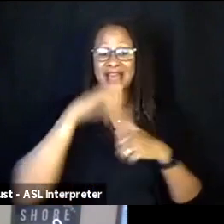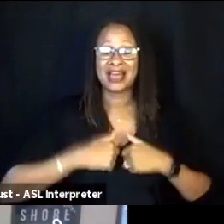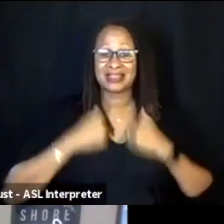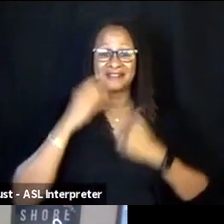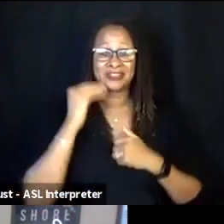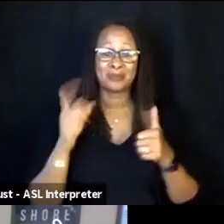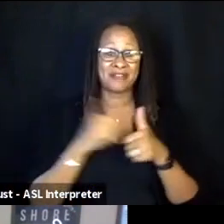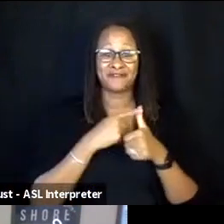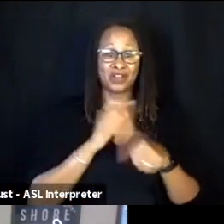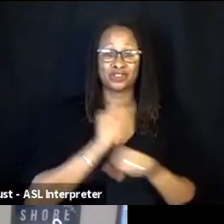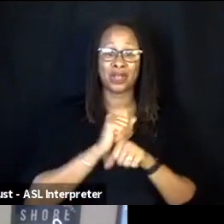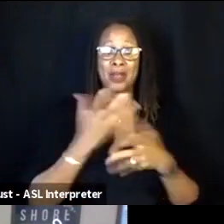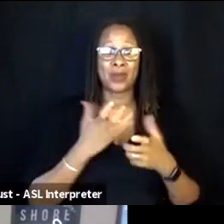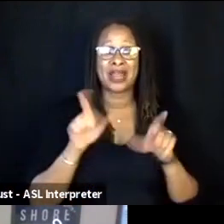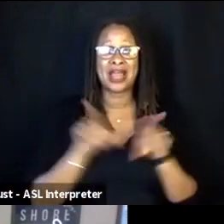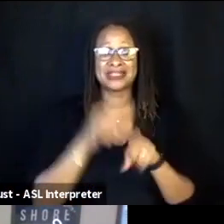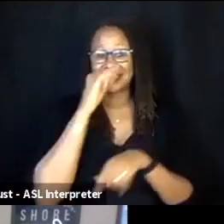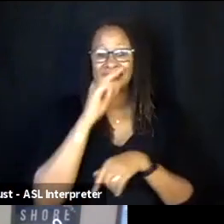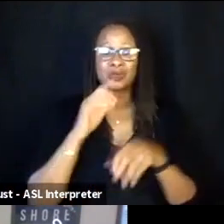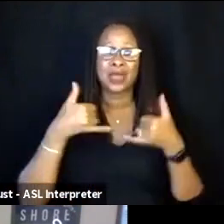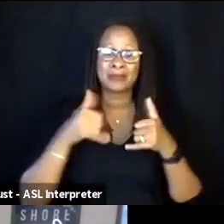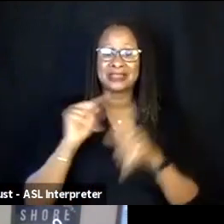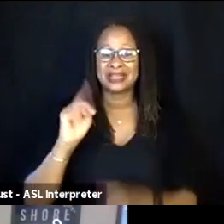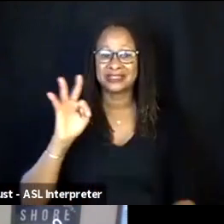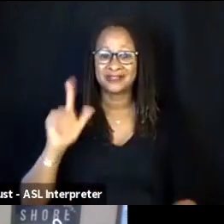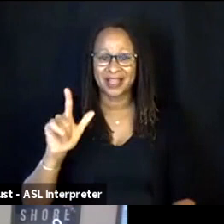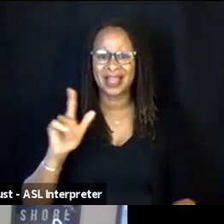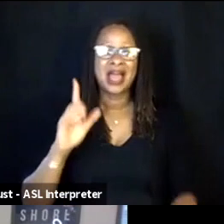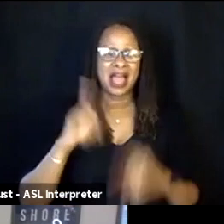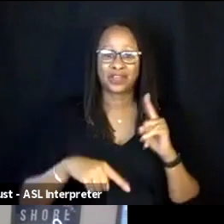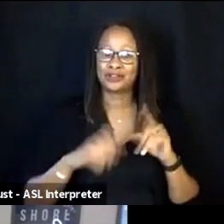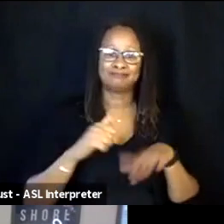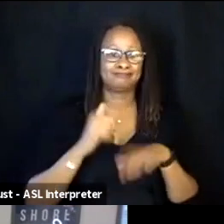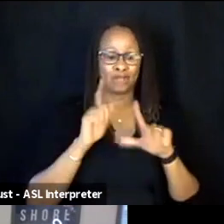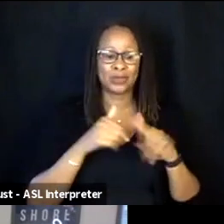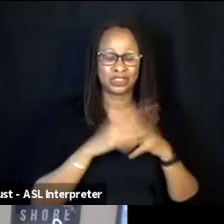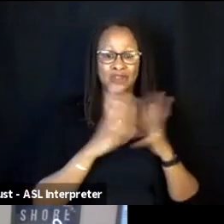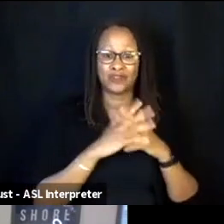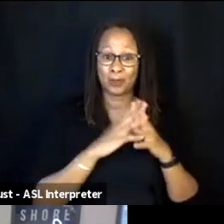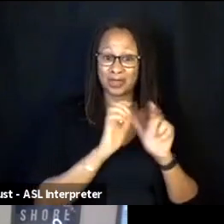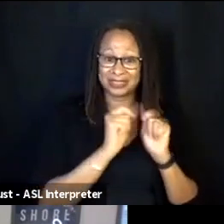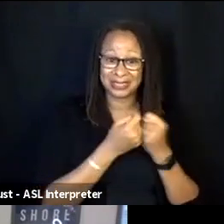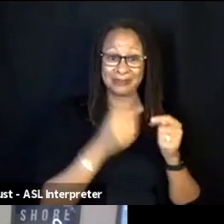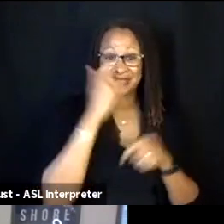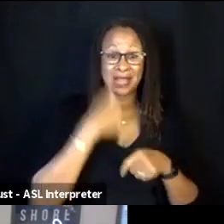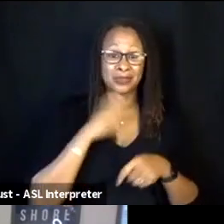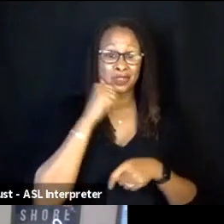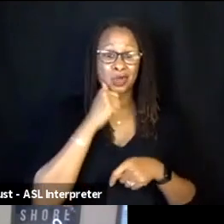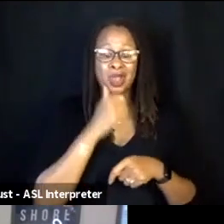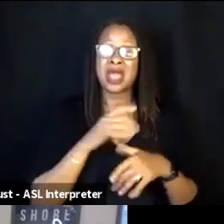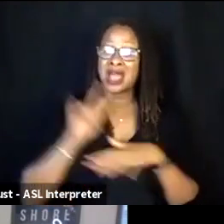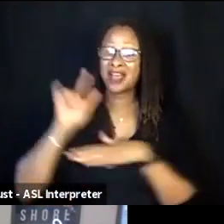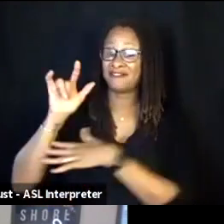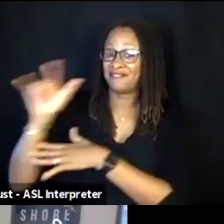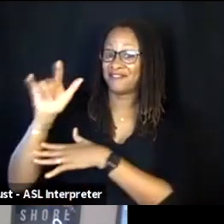kid was to play in the NFL. I was not allowed to play organized football in high school because I was a girl. I wanted to fly fighters in the Navy.